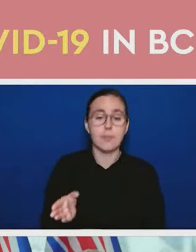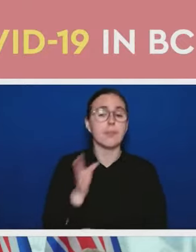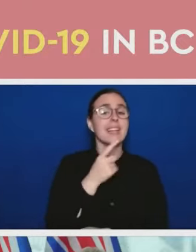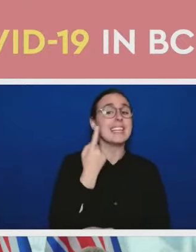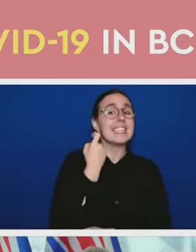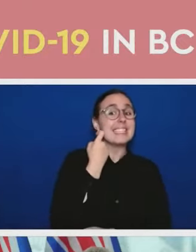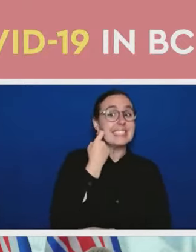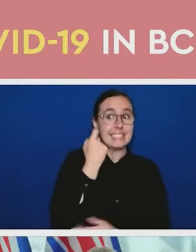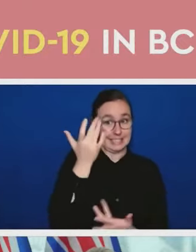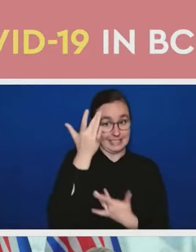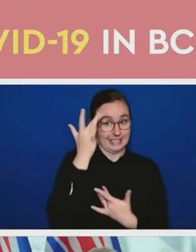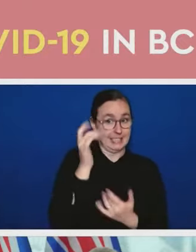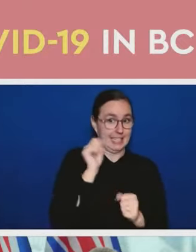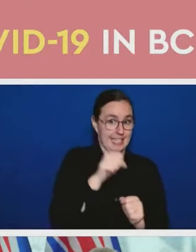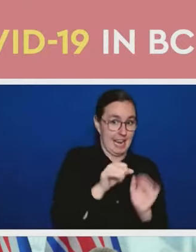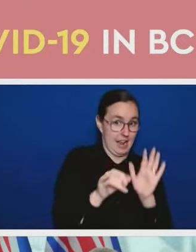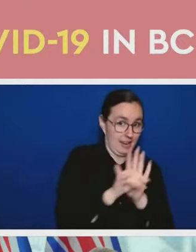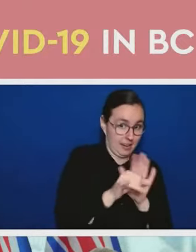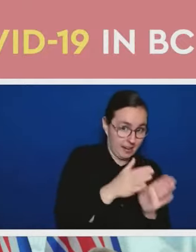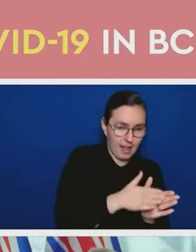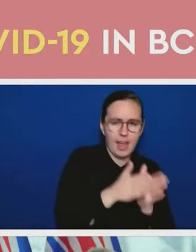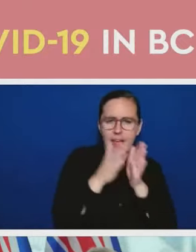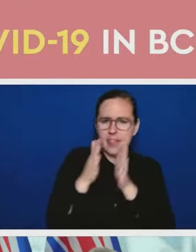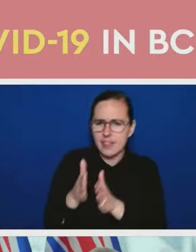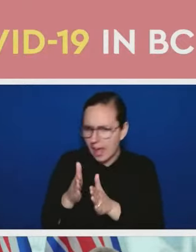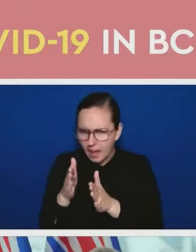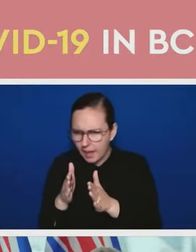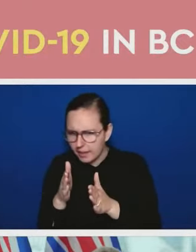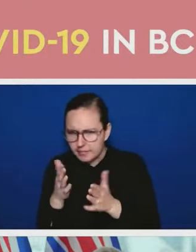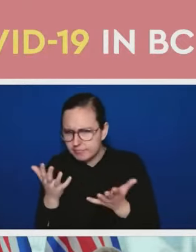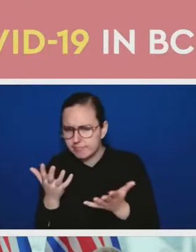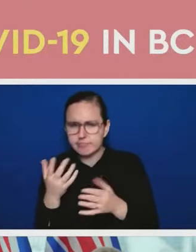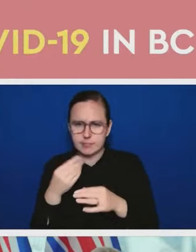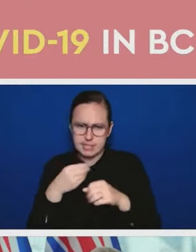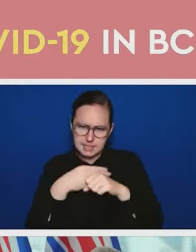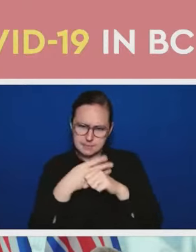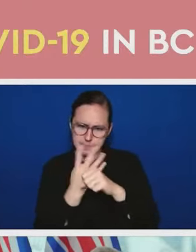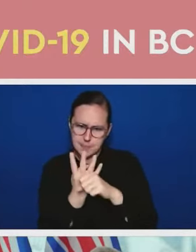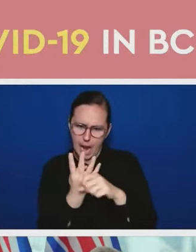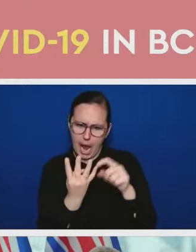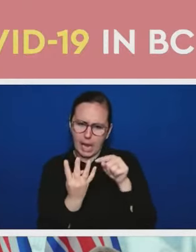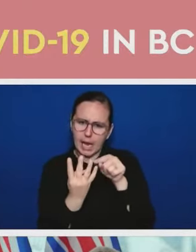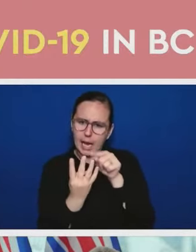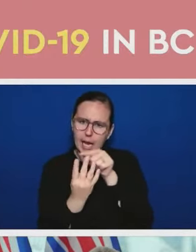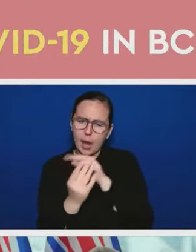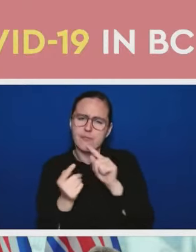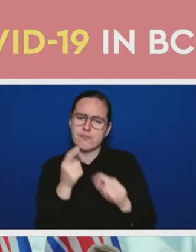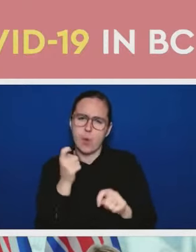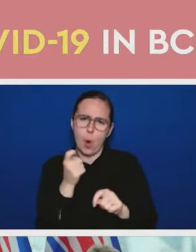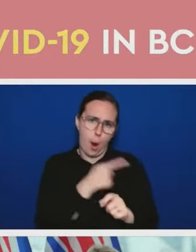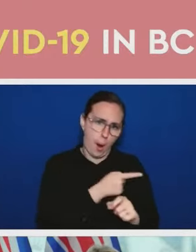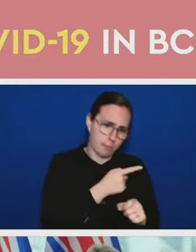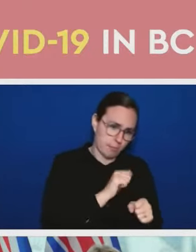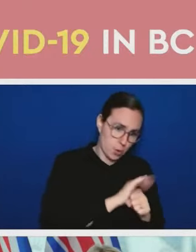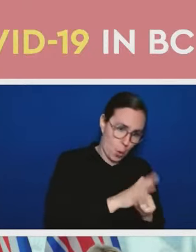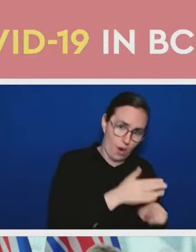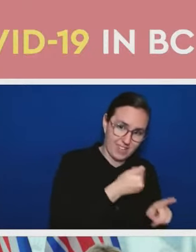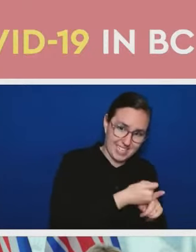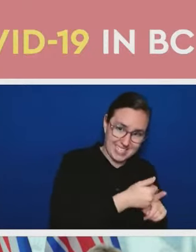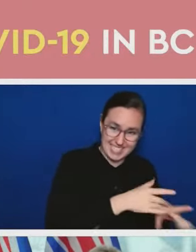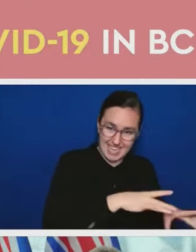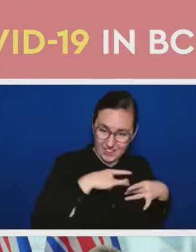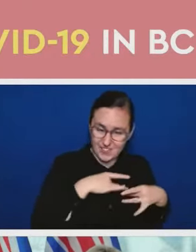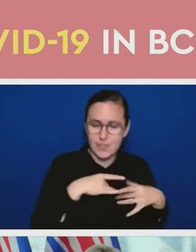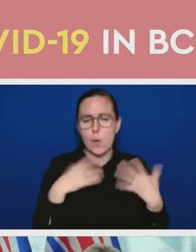most recent what we've seen in the 7 snapshots that we've done across the pandemic is that we had very low